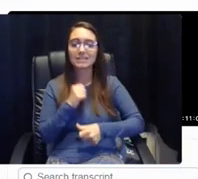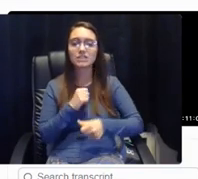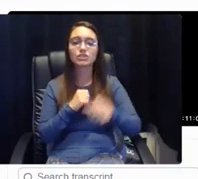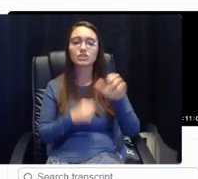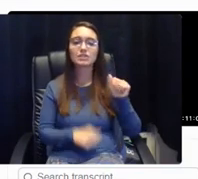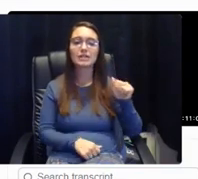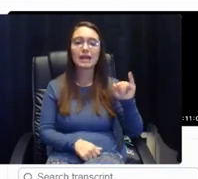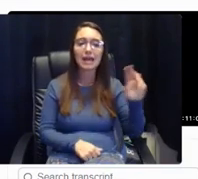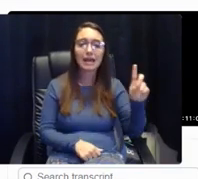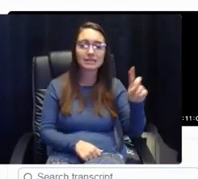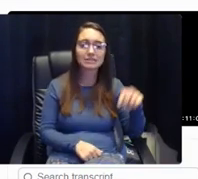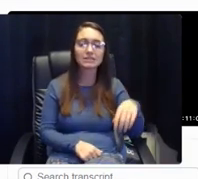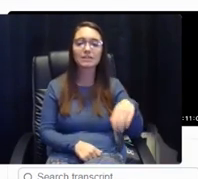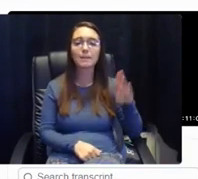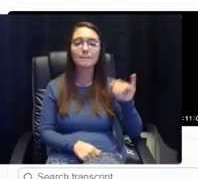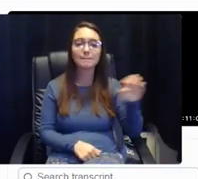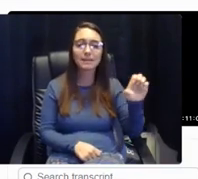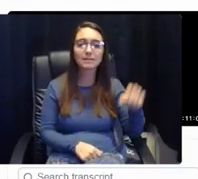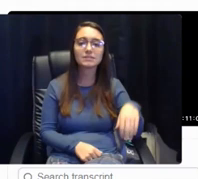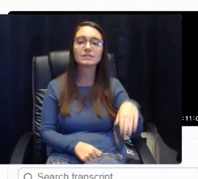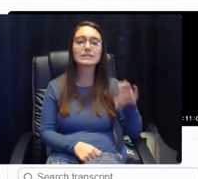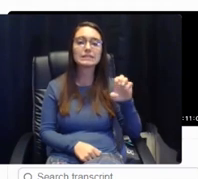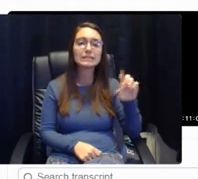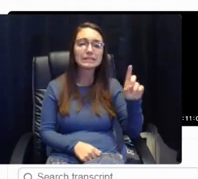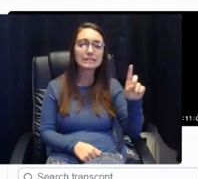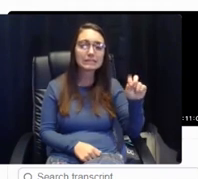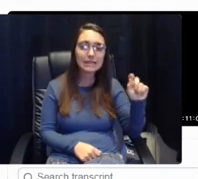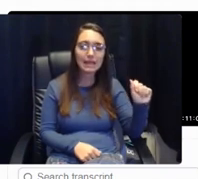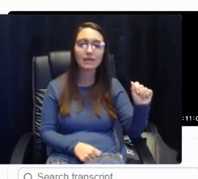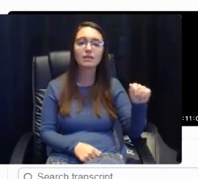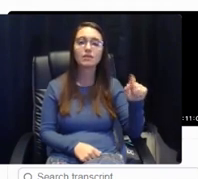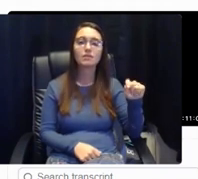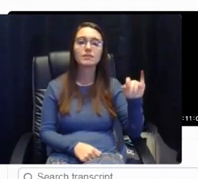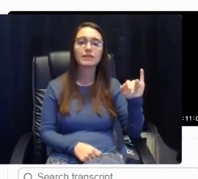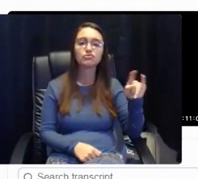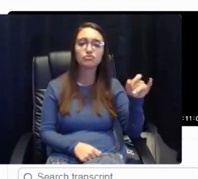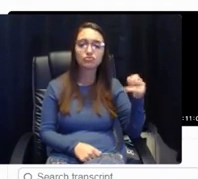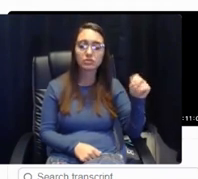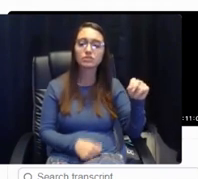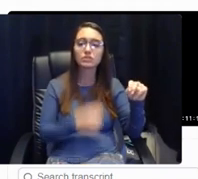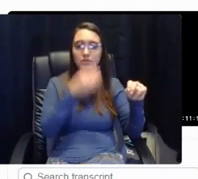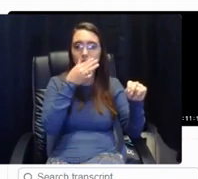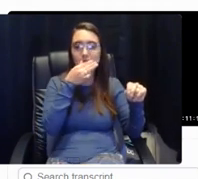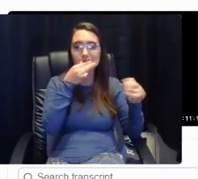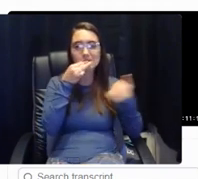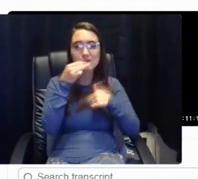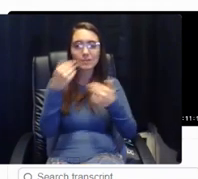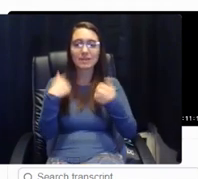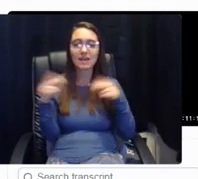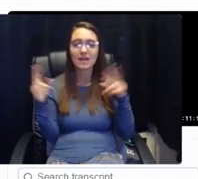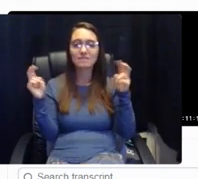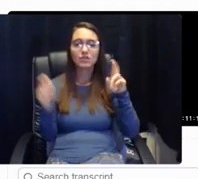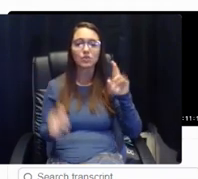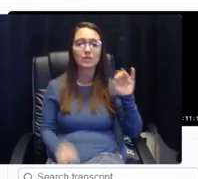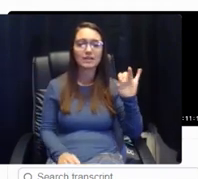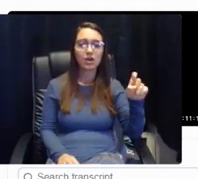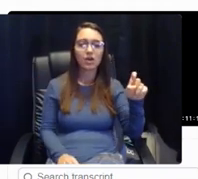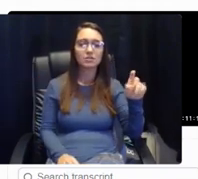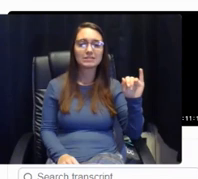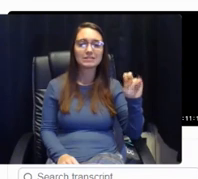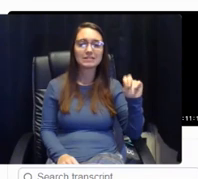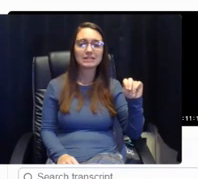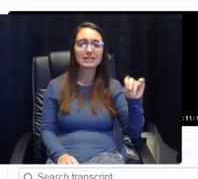SCM base or ETDA titration, likewise, we have a redox indicator. They can change